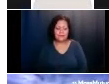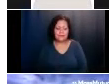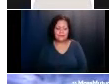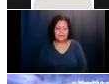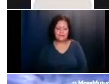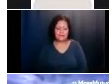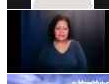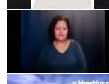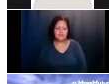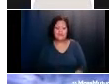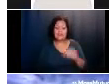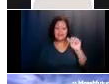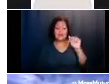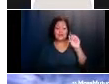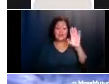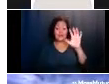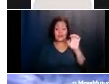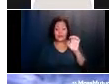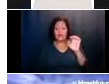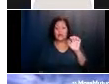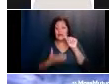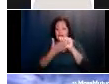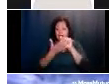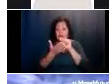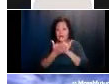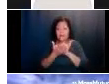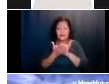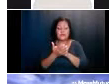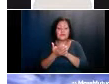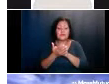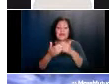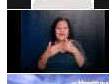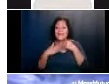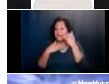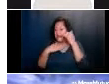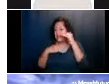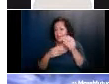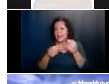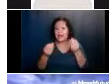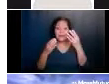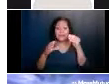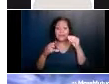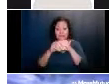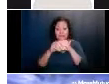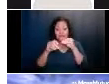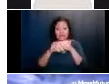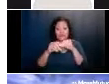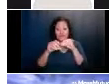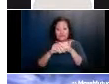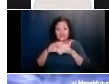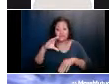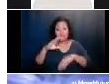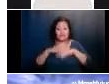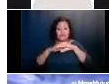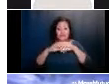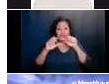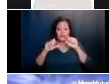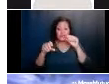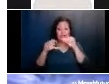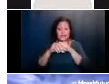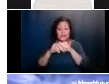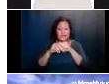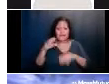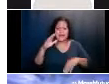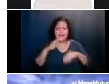So ABLE accounts do have limits on the amount of money that can be put into them. You can put